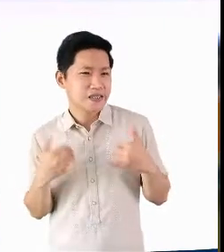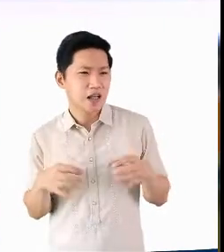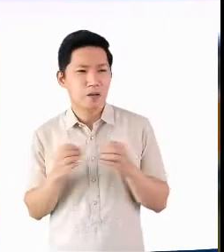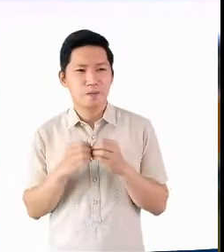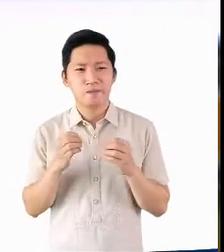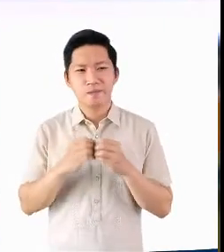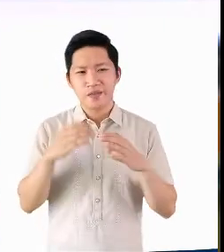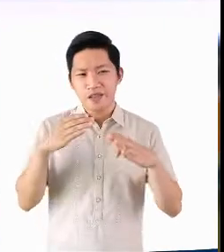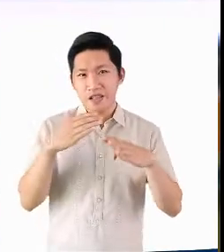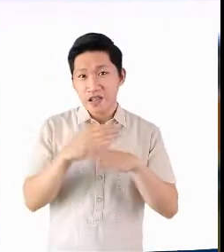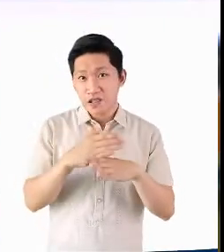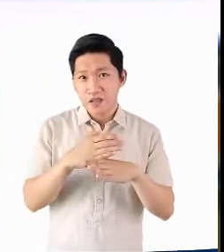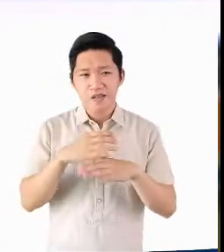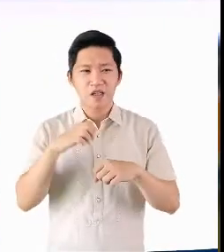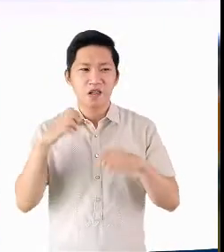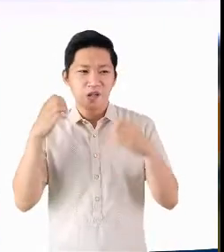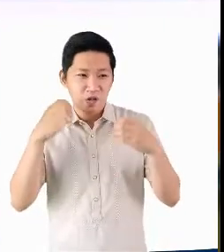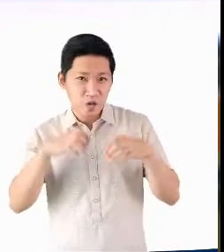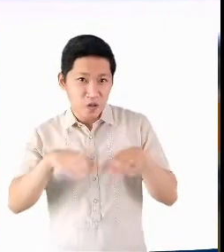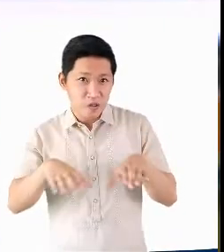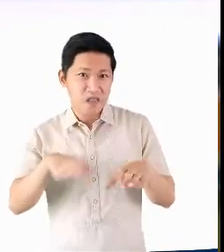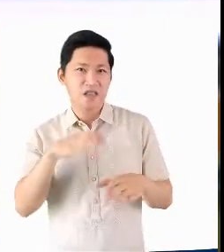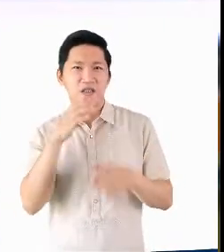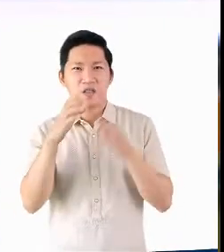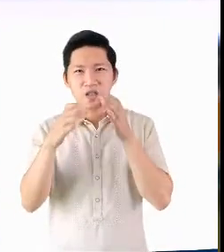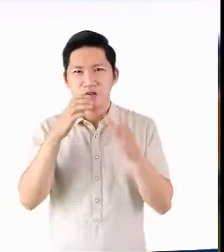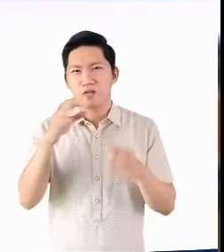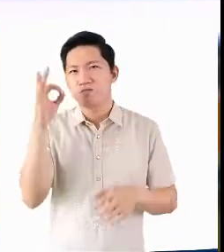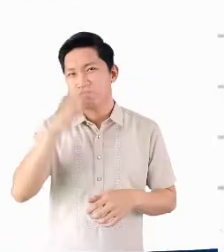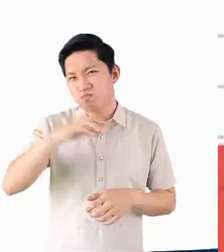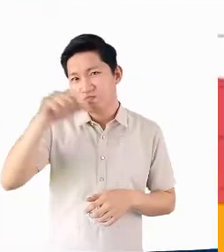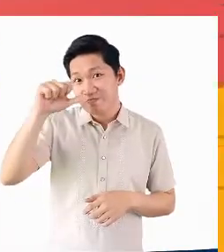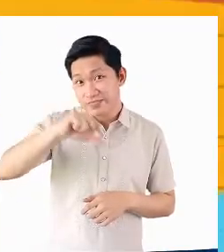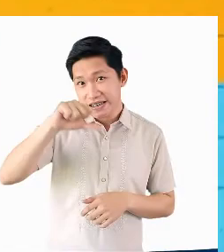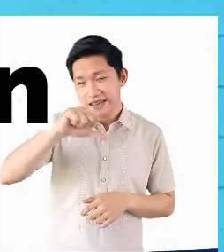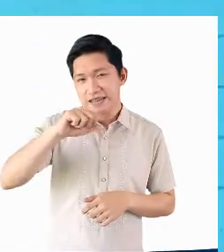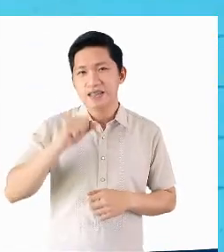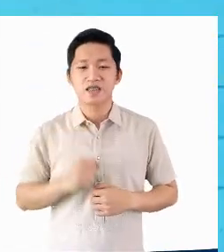are some of the barriers that may cause a communication failure.